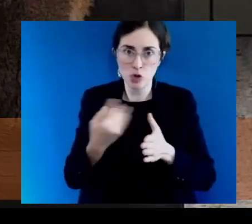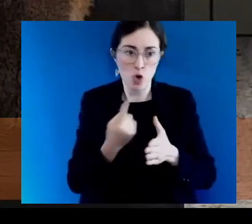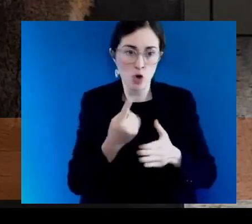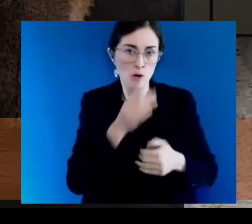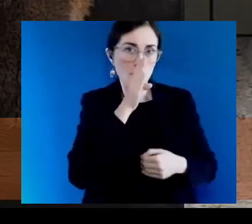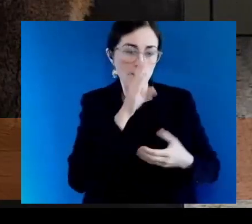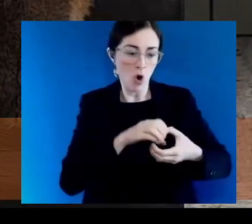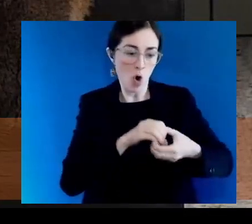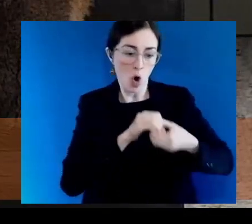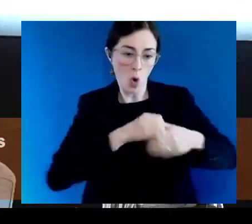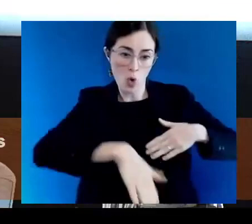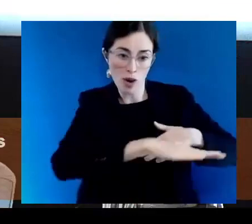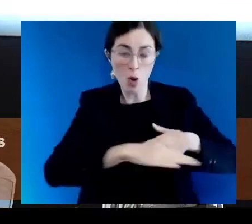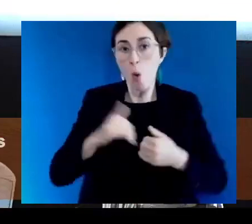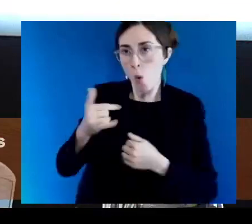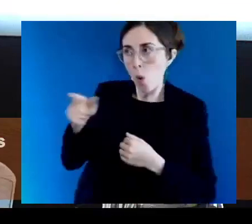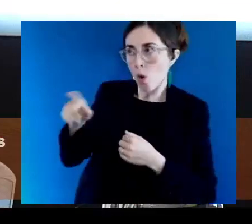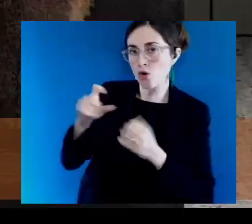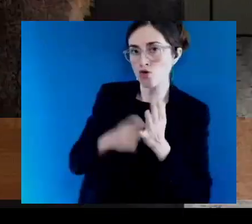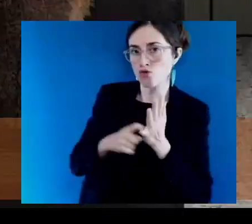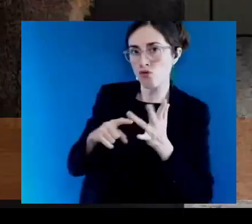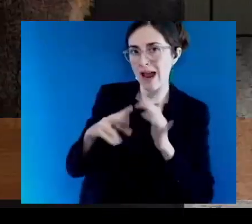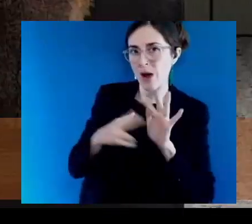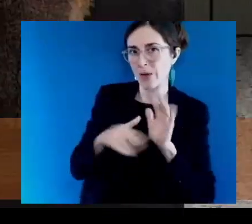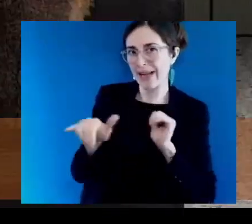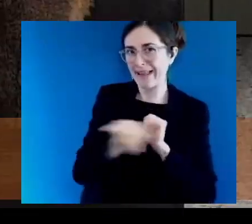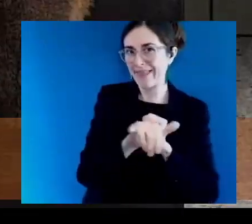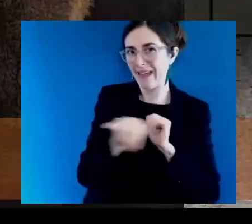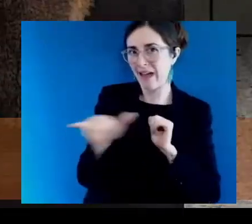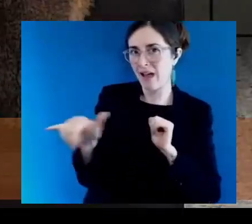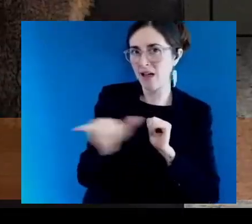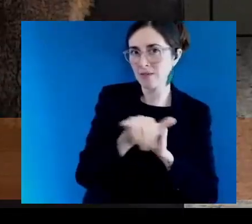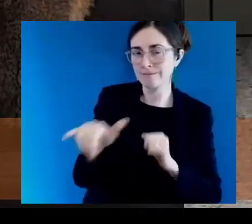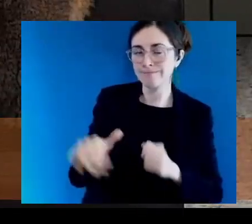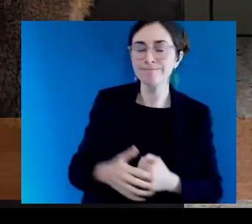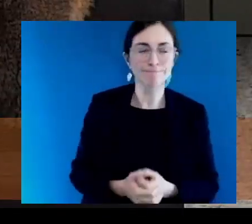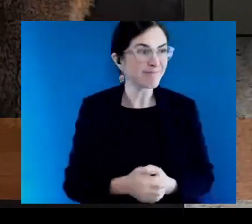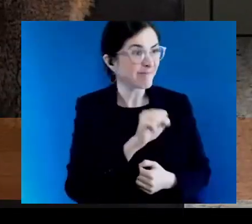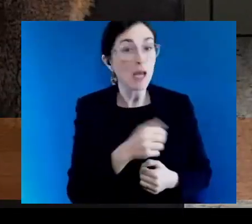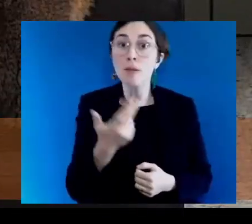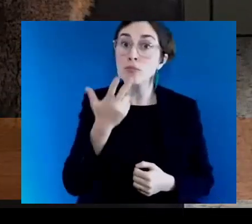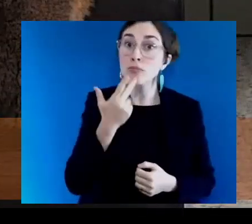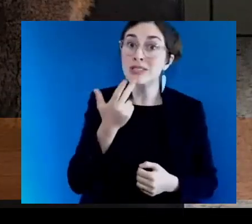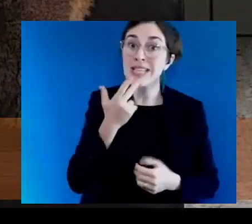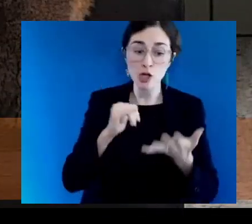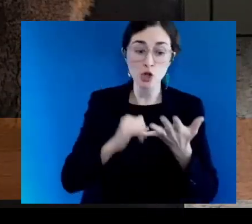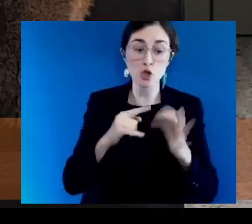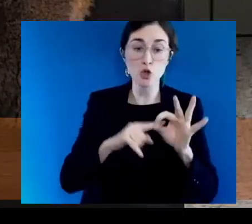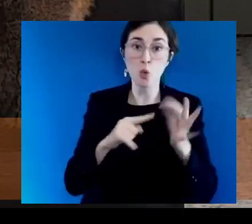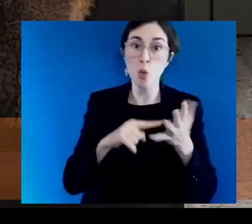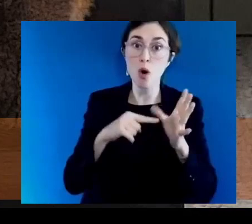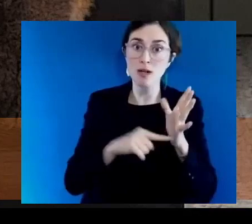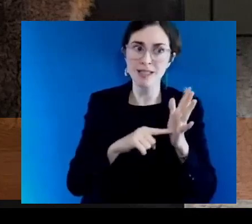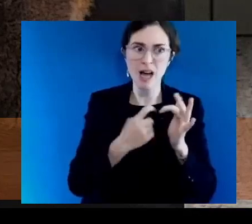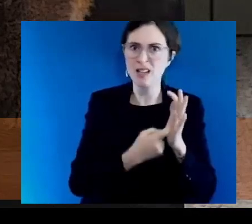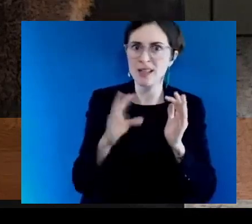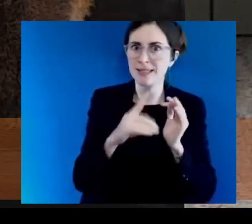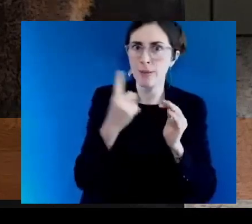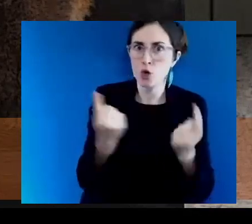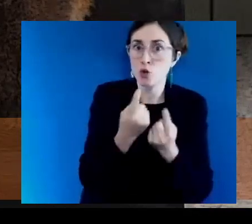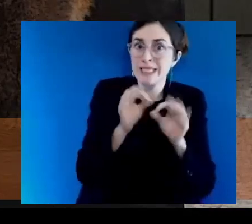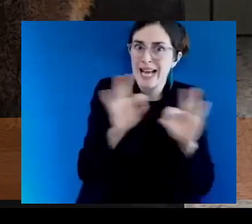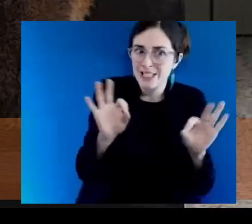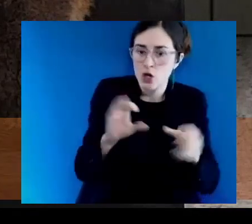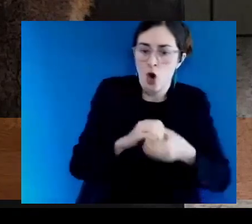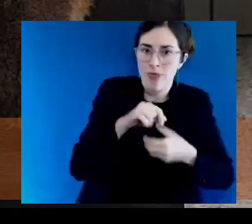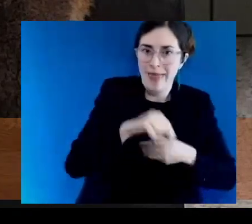land. Yes. So if squatters took possession illegally of lands, at some